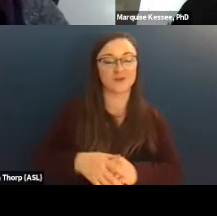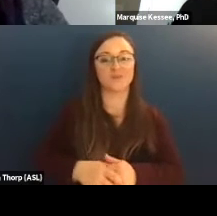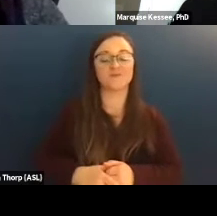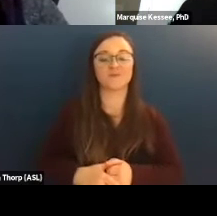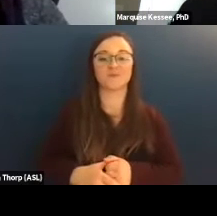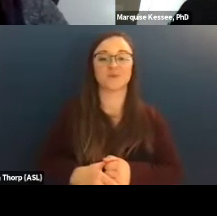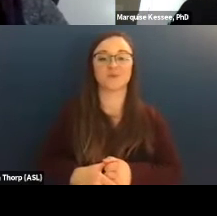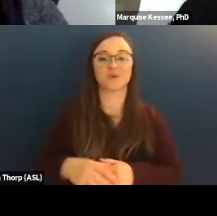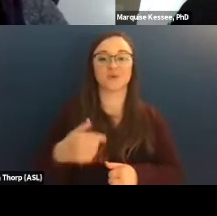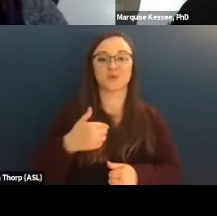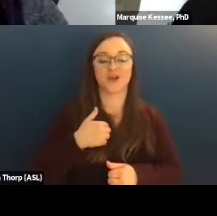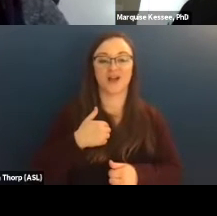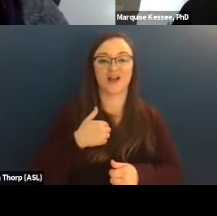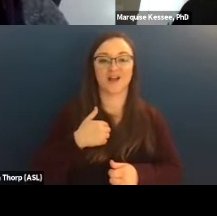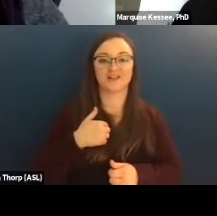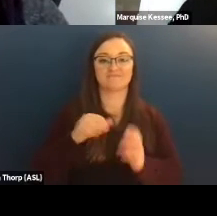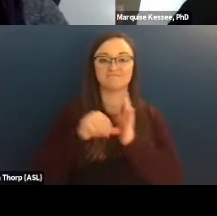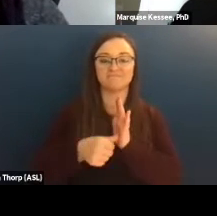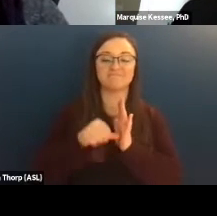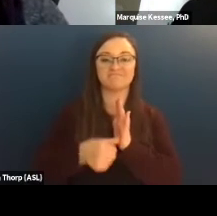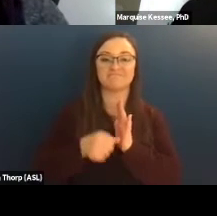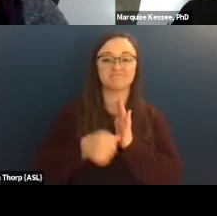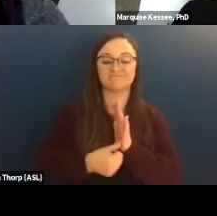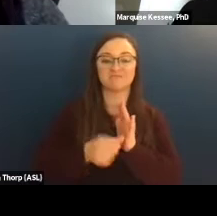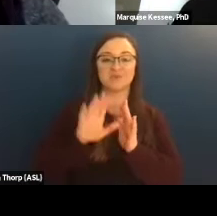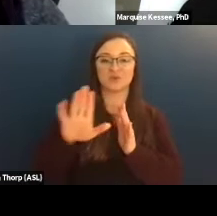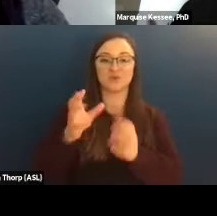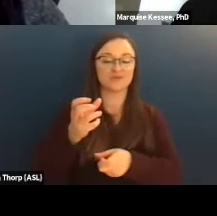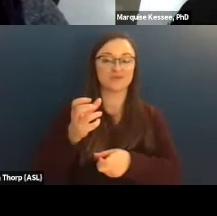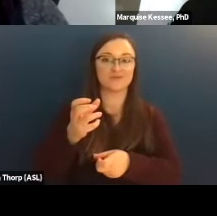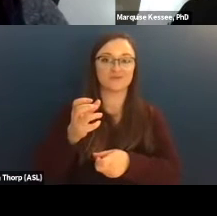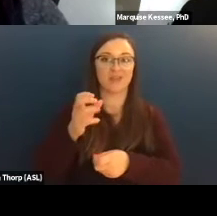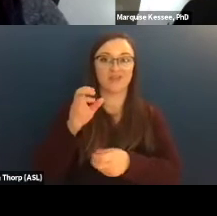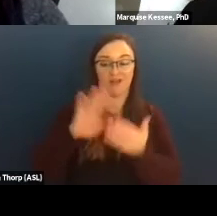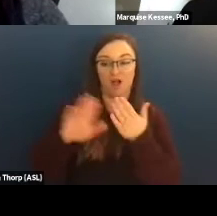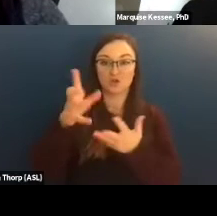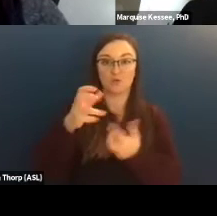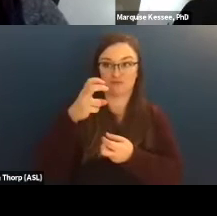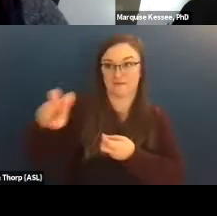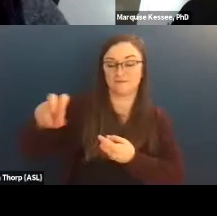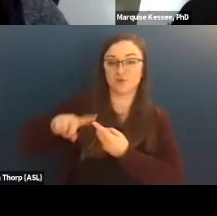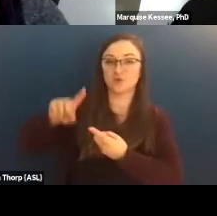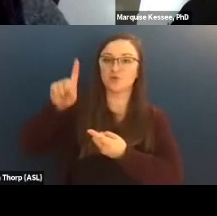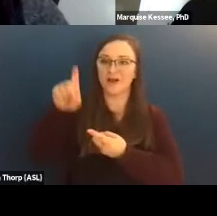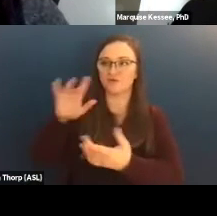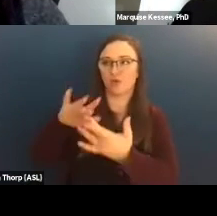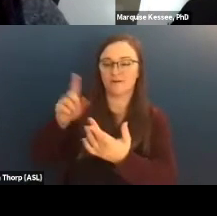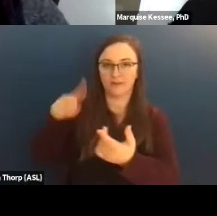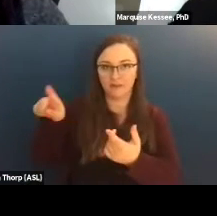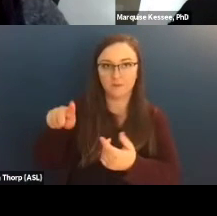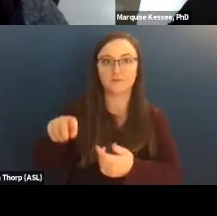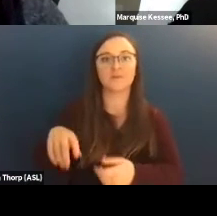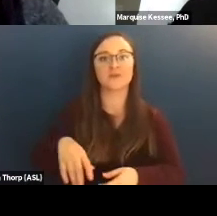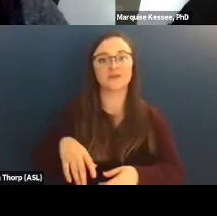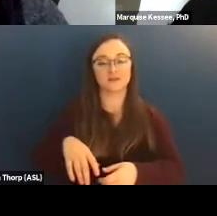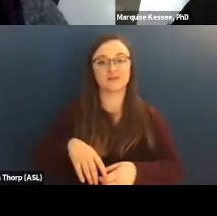definitely emphasize that your receiving institution, you need to make a contact, and there are people in place at